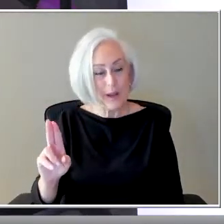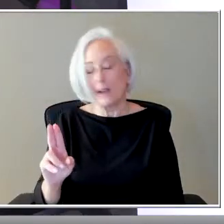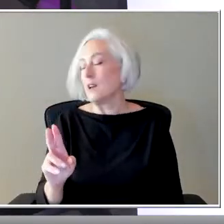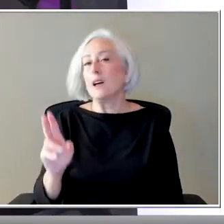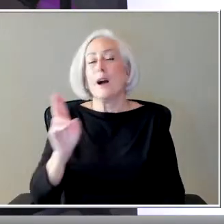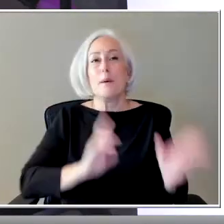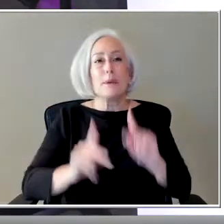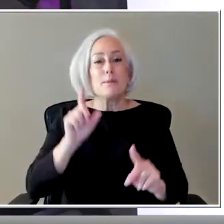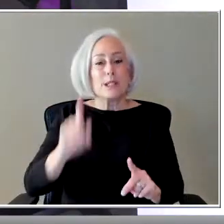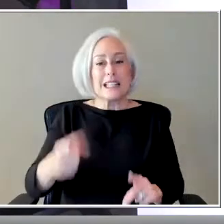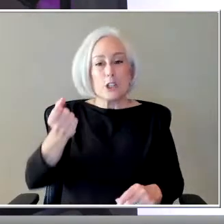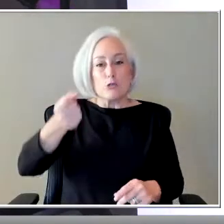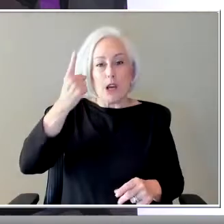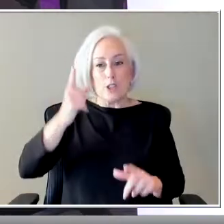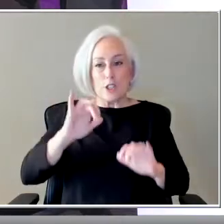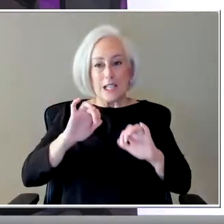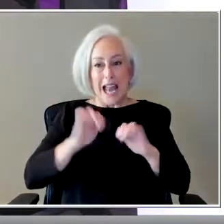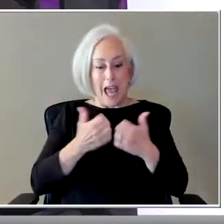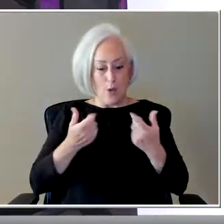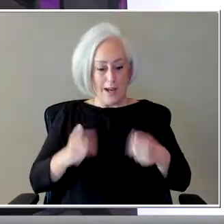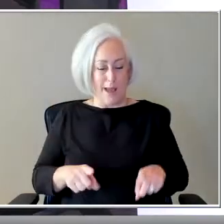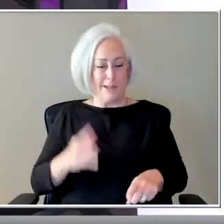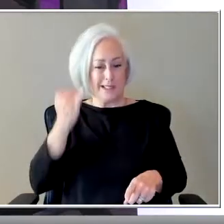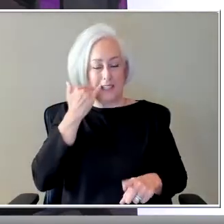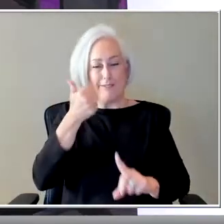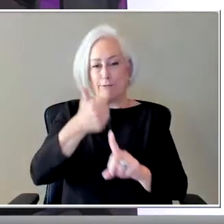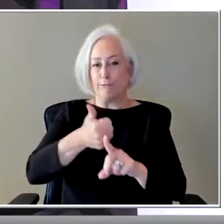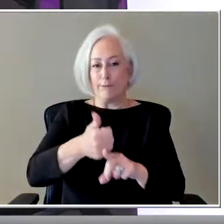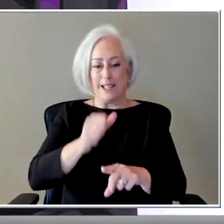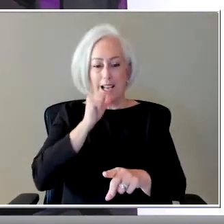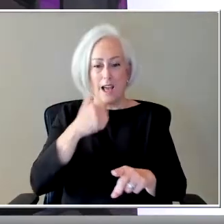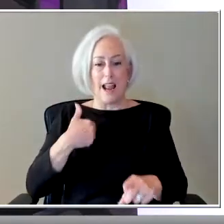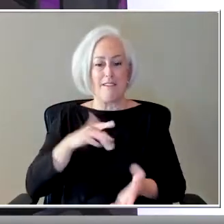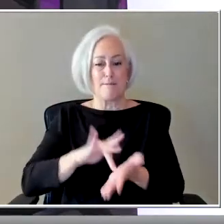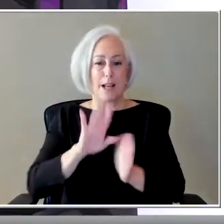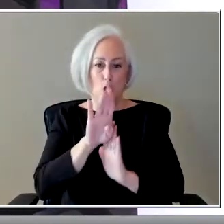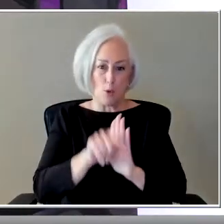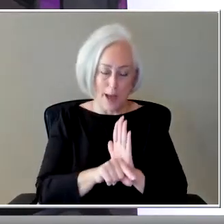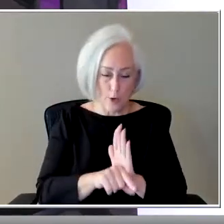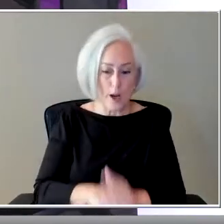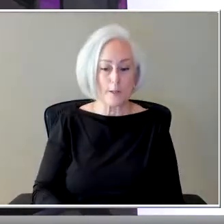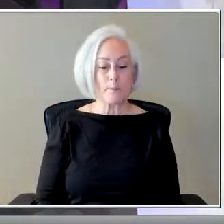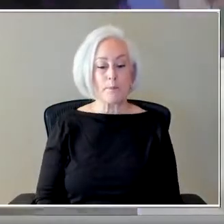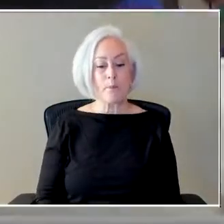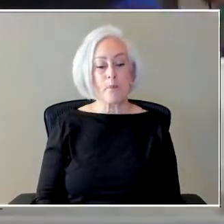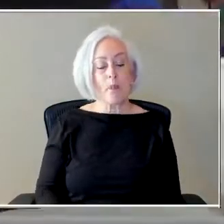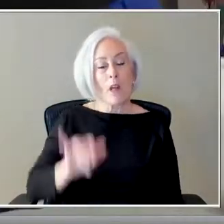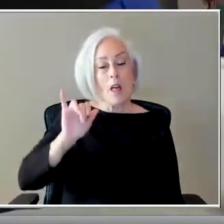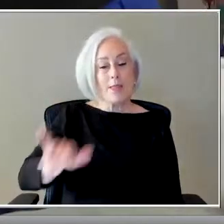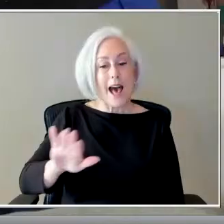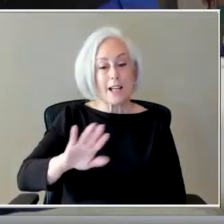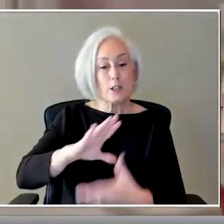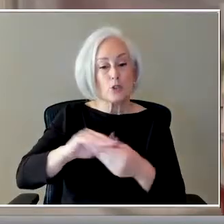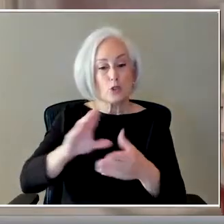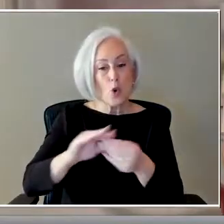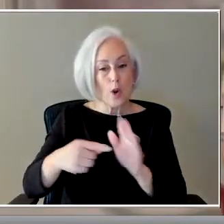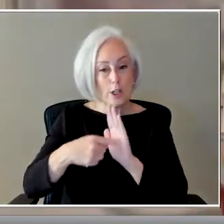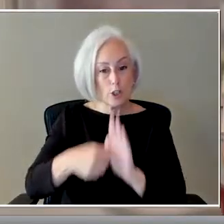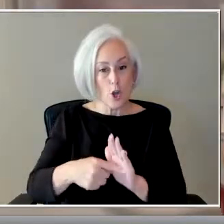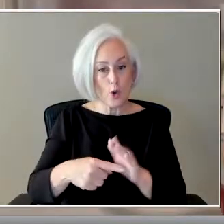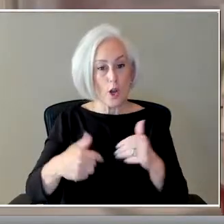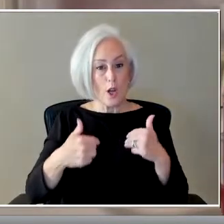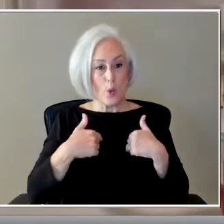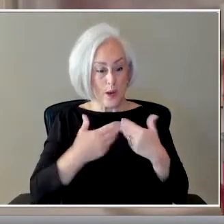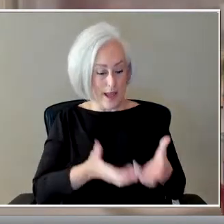how this works who don't have a medical background. The story we did shows that there are these buckets, and